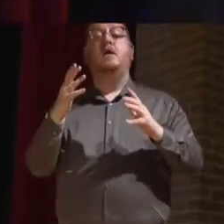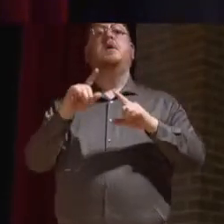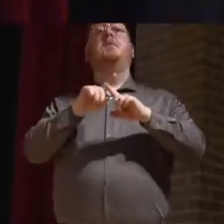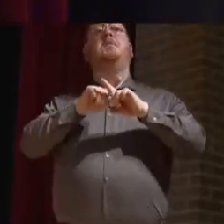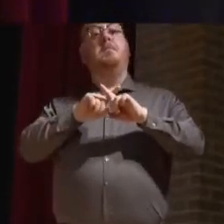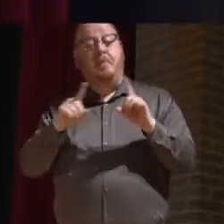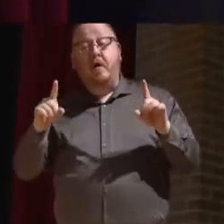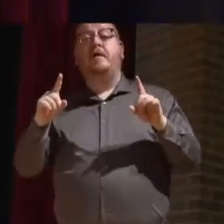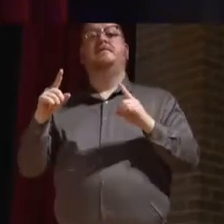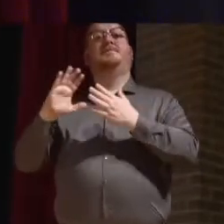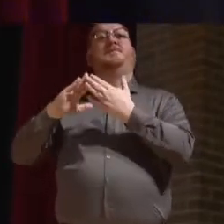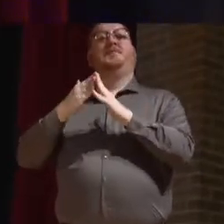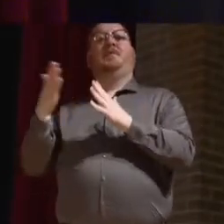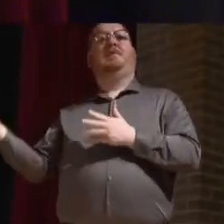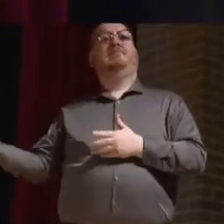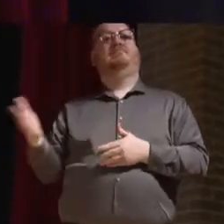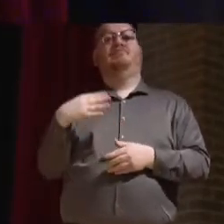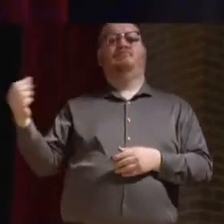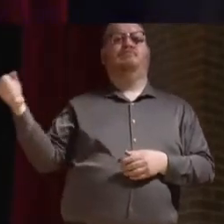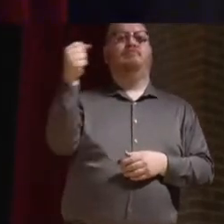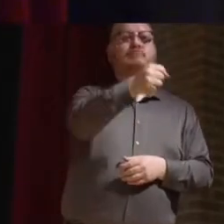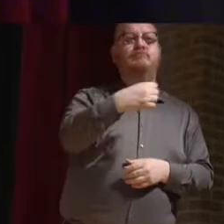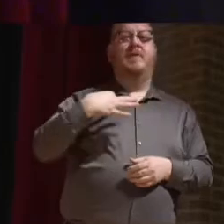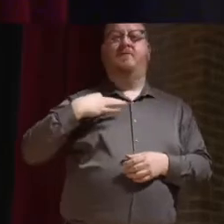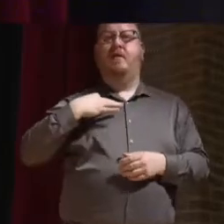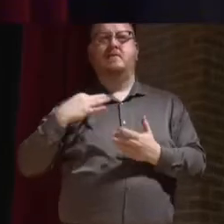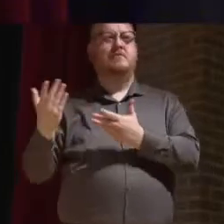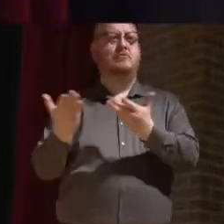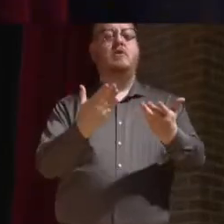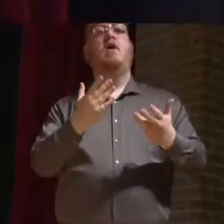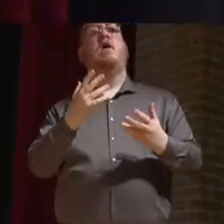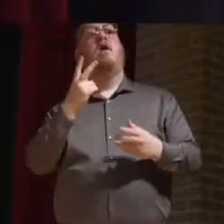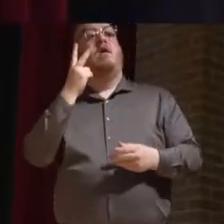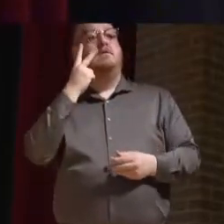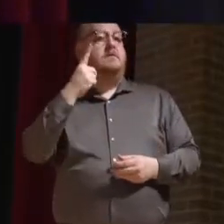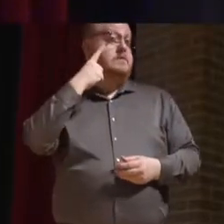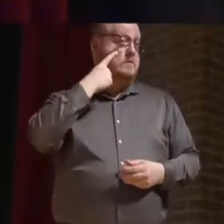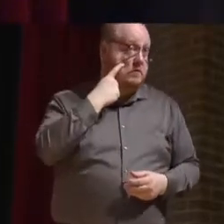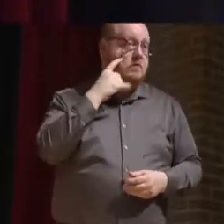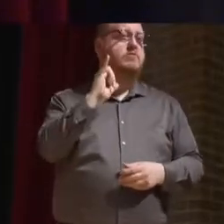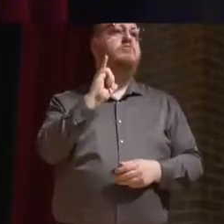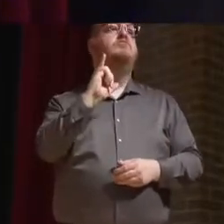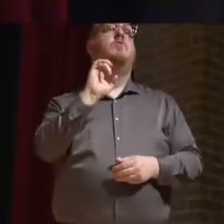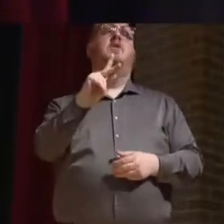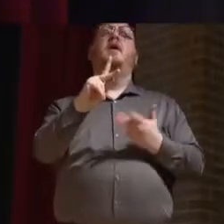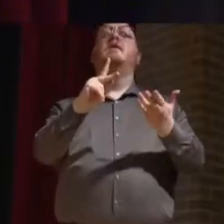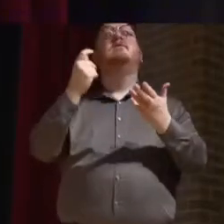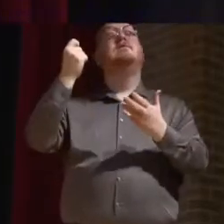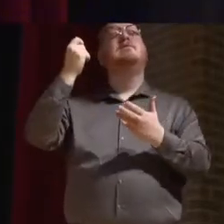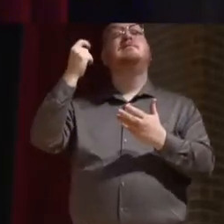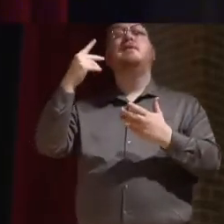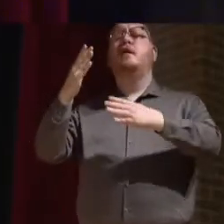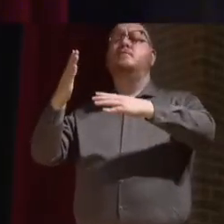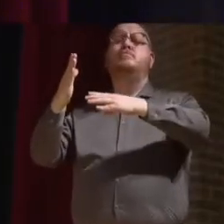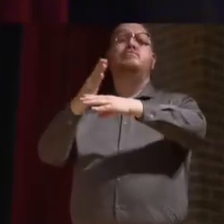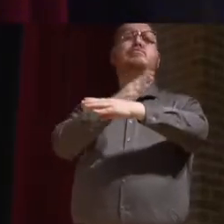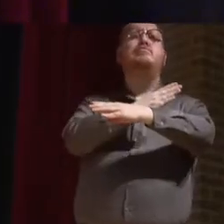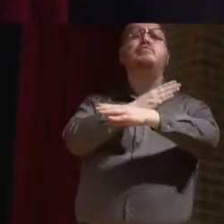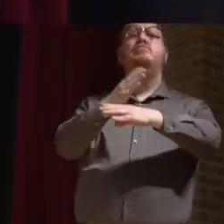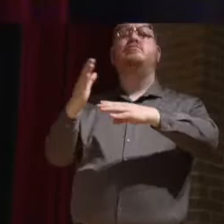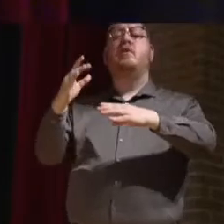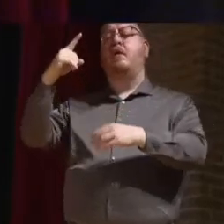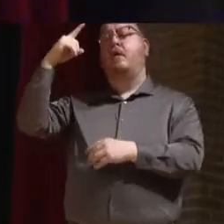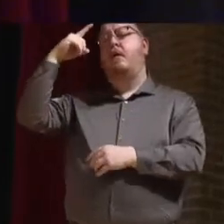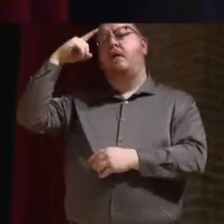different kinds of skills, and like we've said, we've got a whole continuum. We've got kids who are cognitively impaired, and we've got